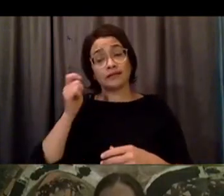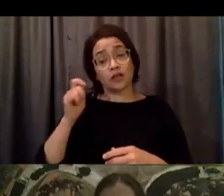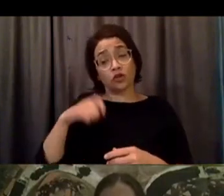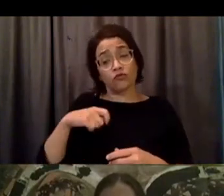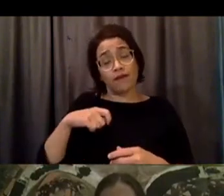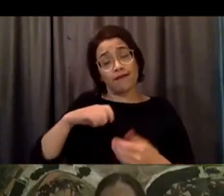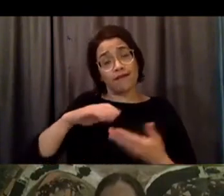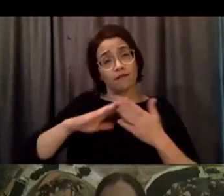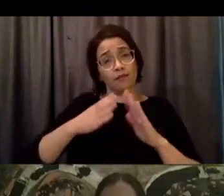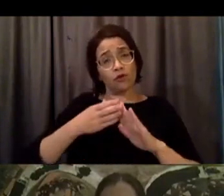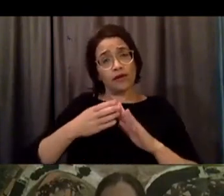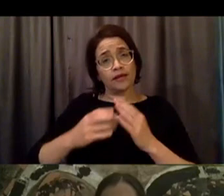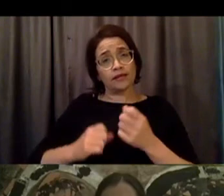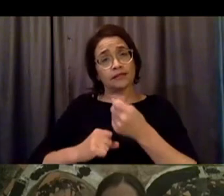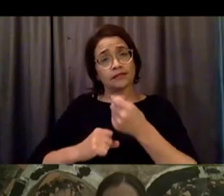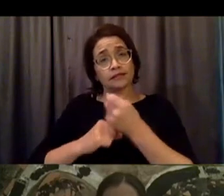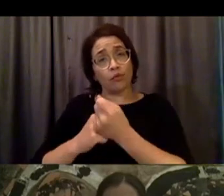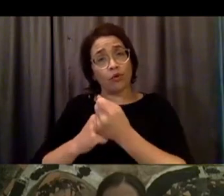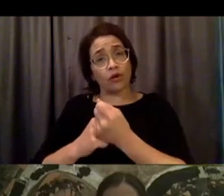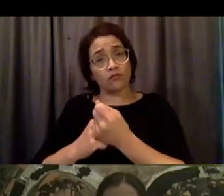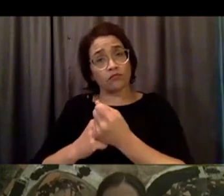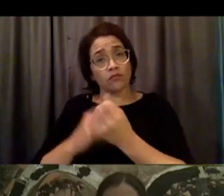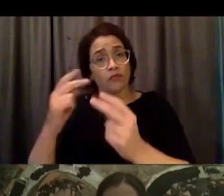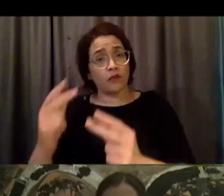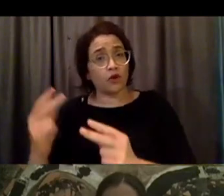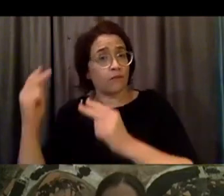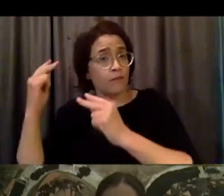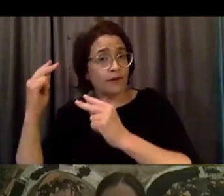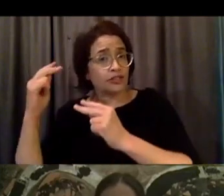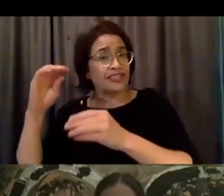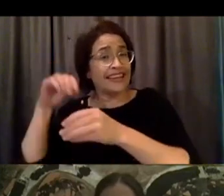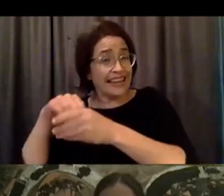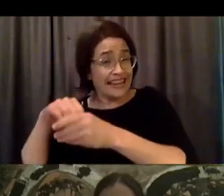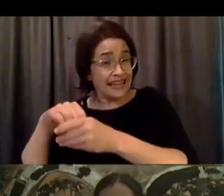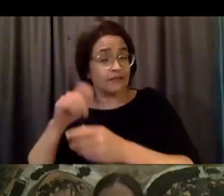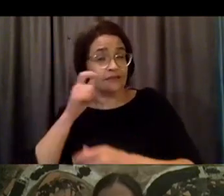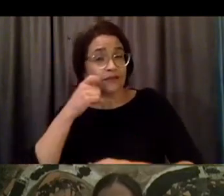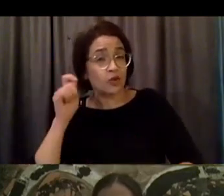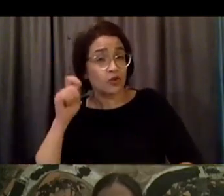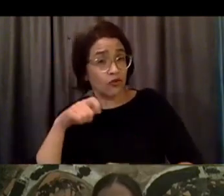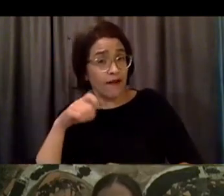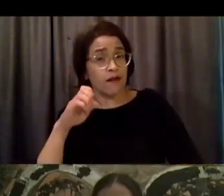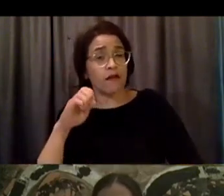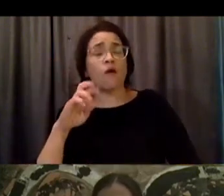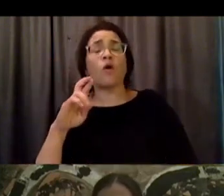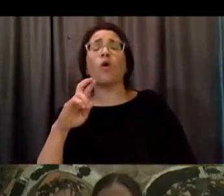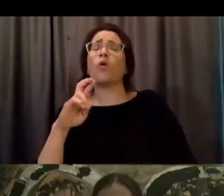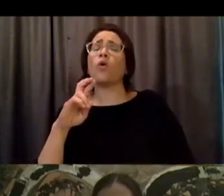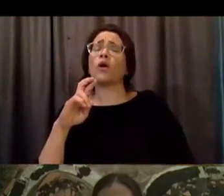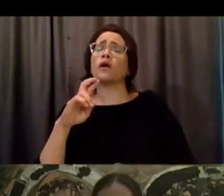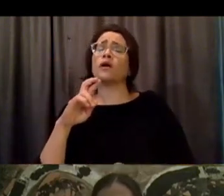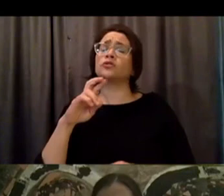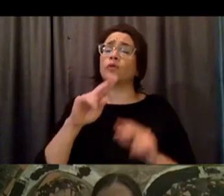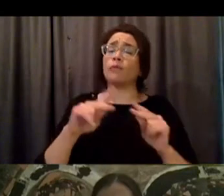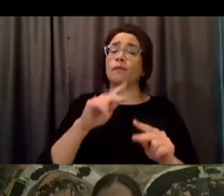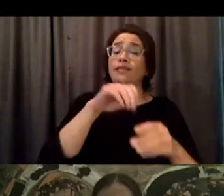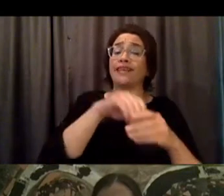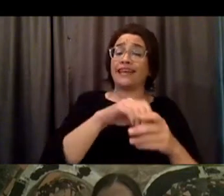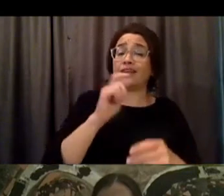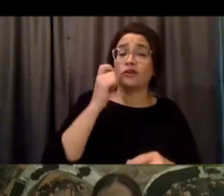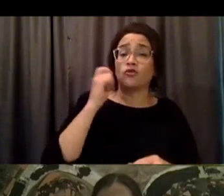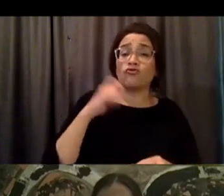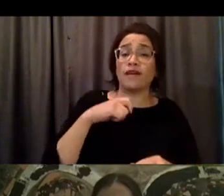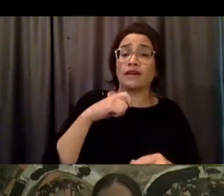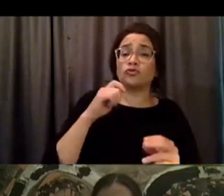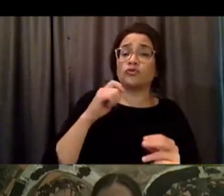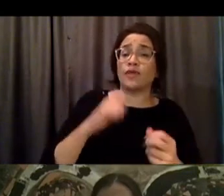uh, commemoration in Ukraine, or if the reverse happens, does Ukraine support, uh, commemoration here